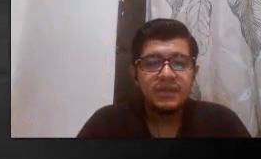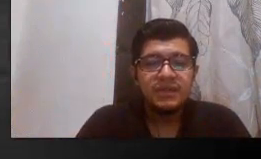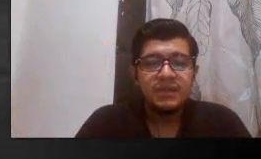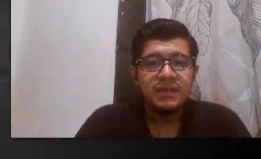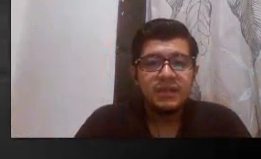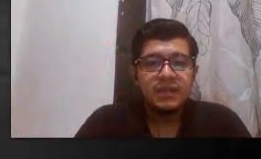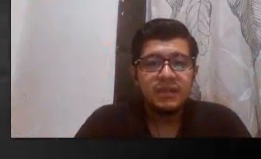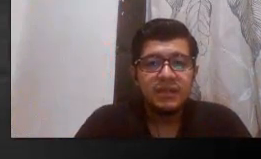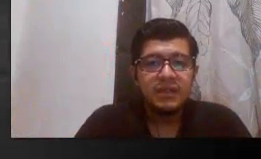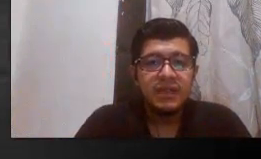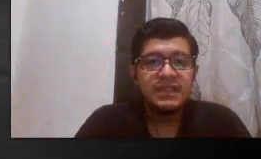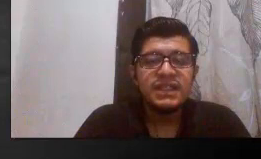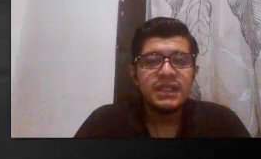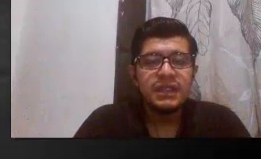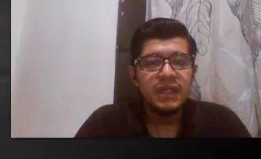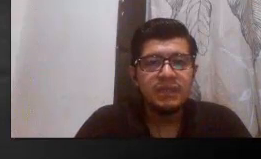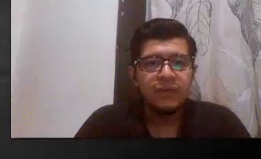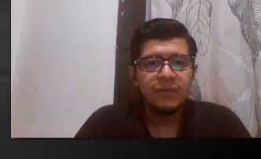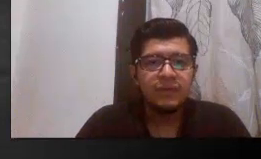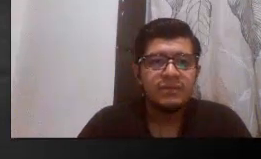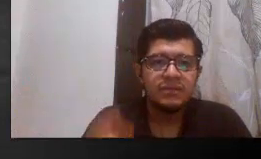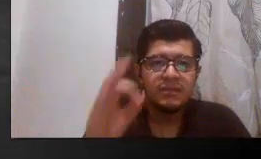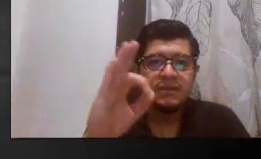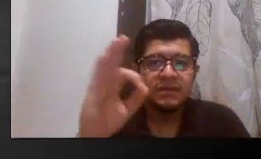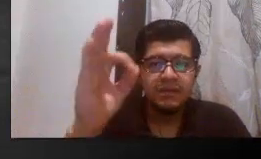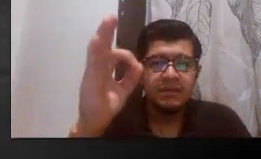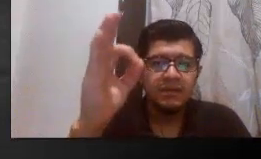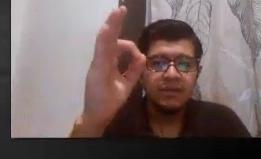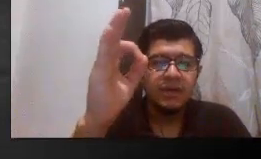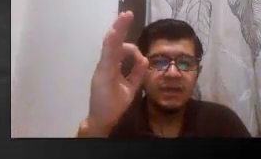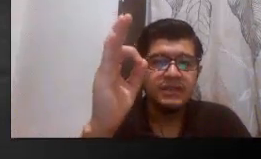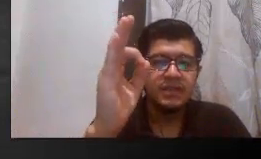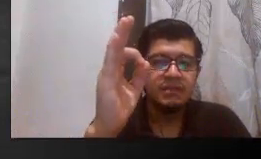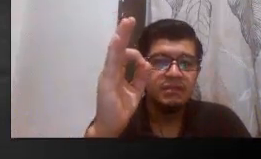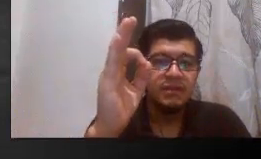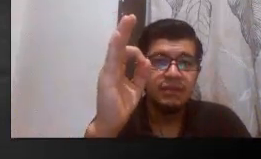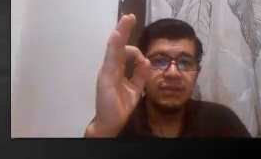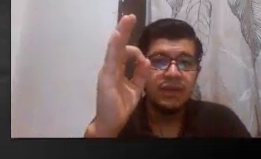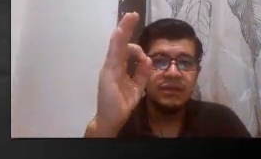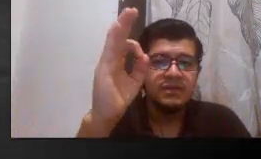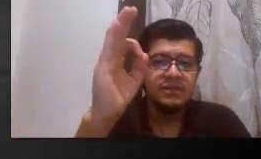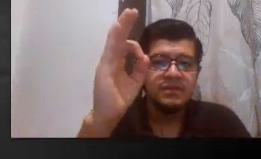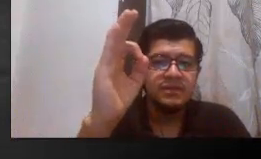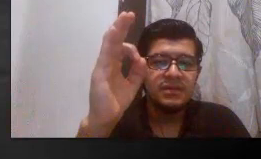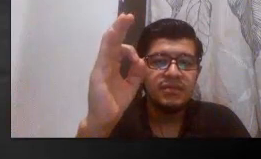language doesn't need any more. I can say "I'm